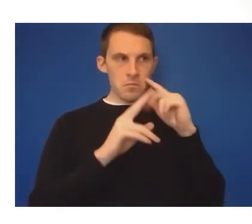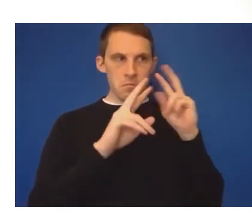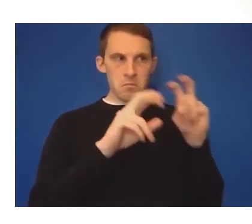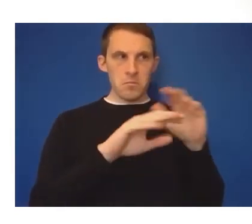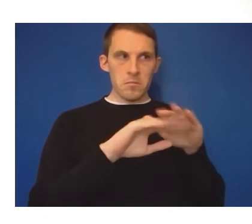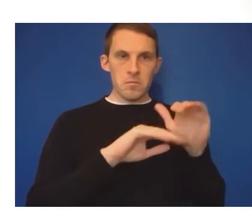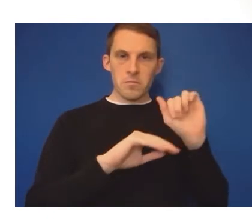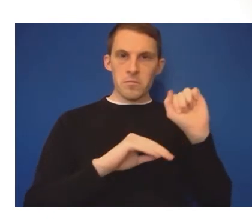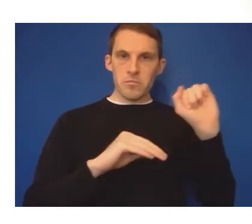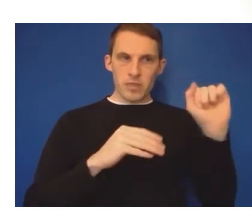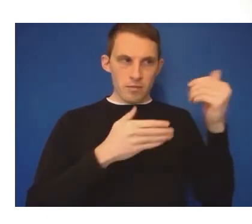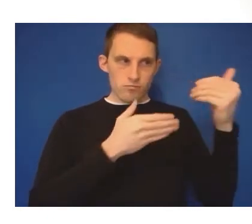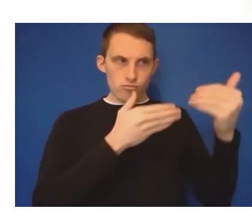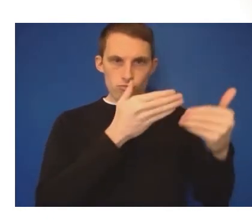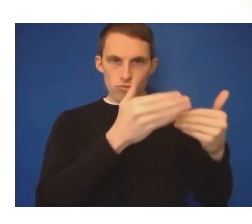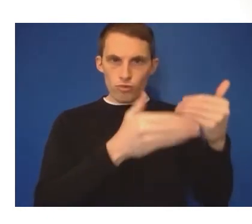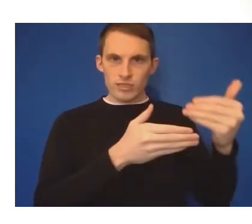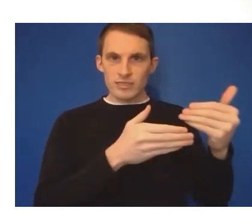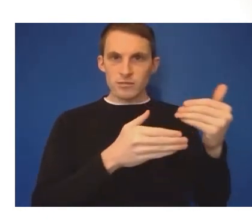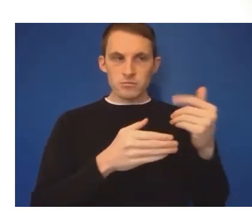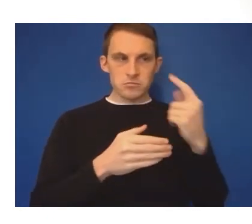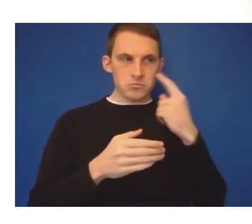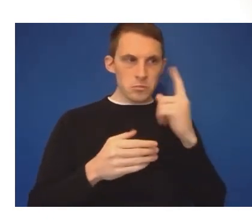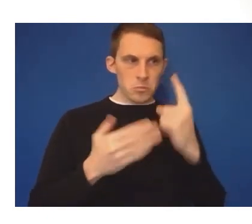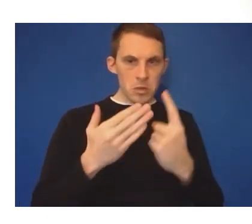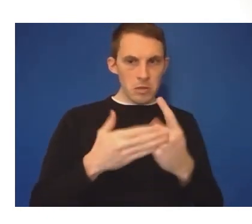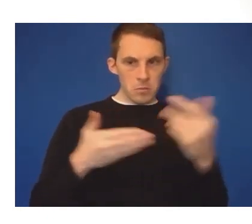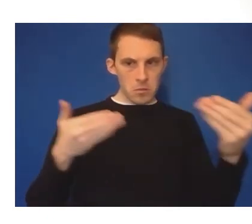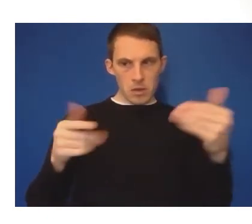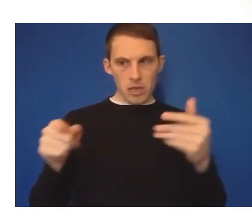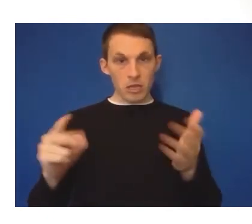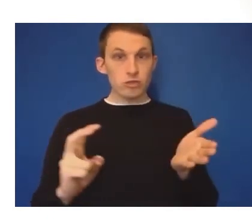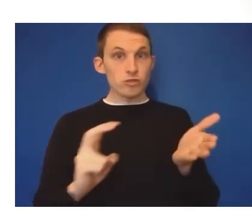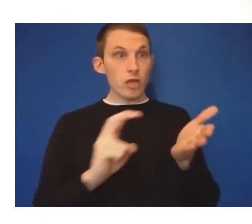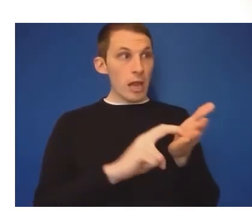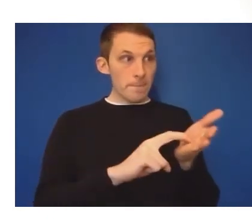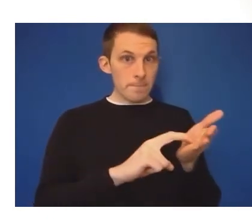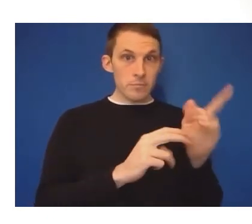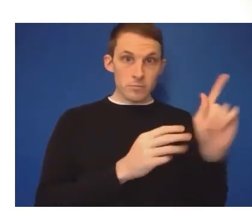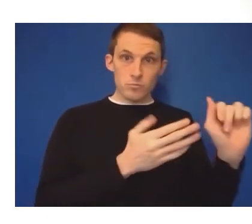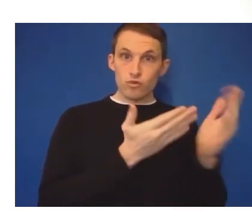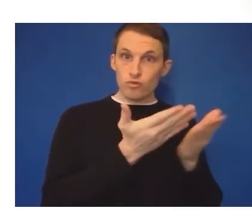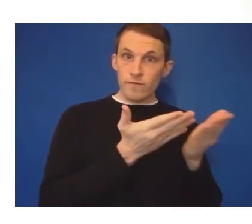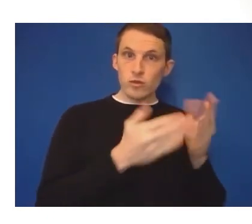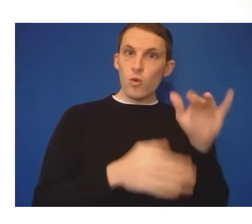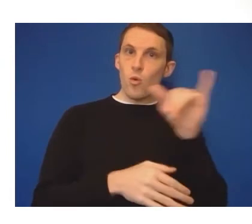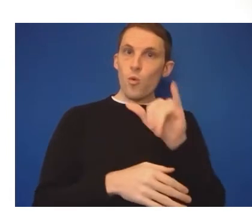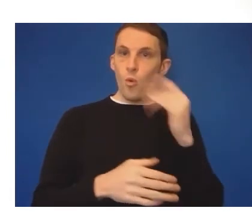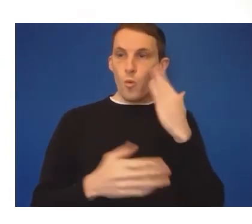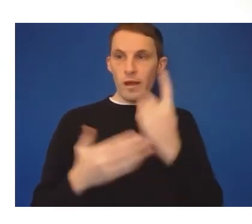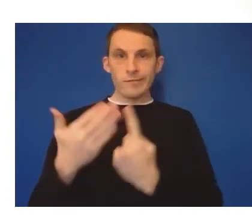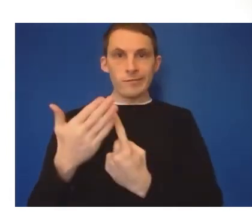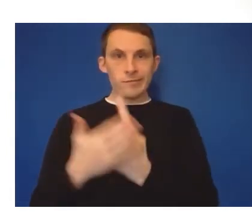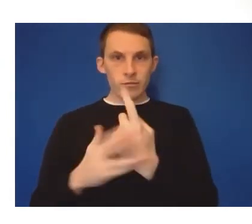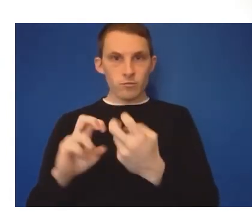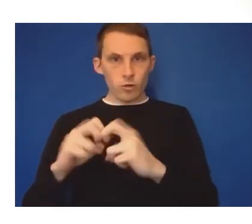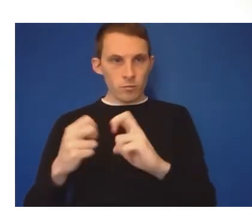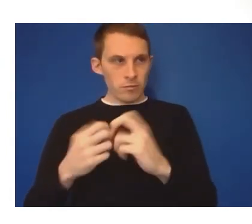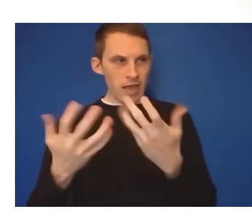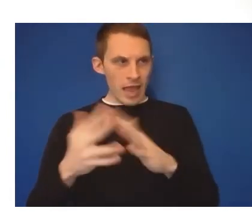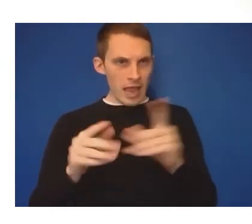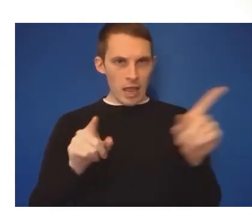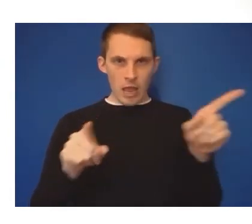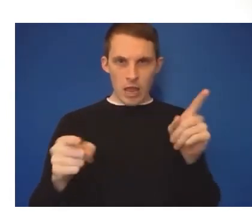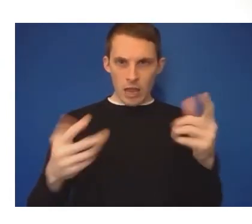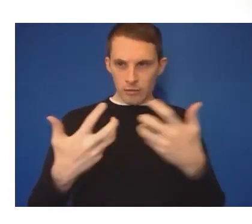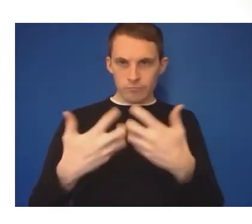So still when consumers are signing up for services, but also when they're solving problems or when they have issues. And then